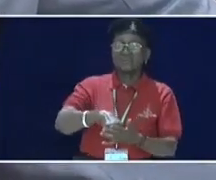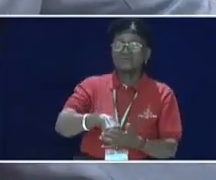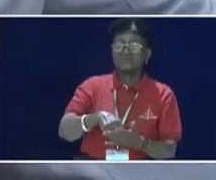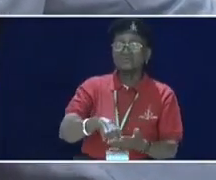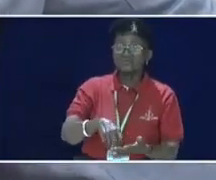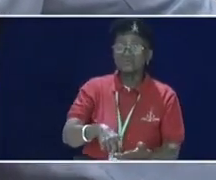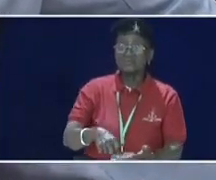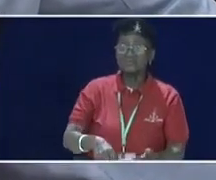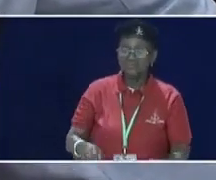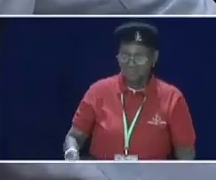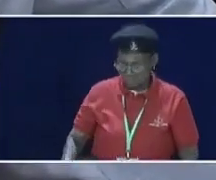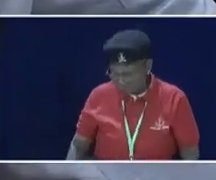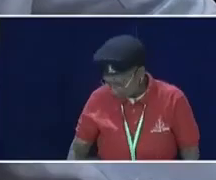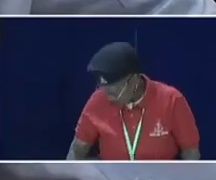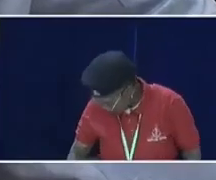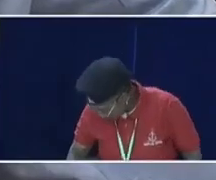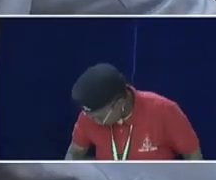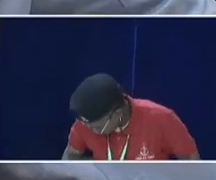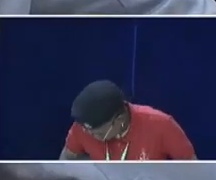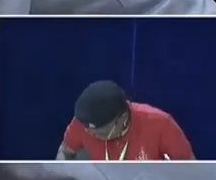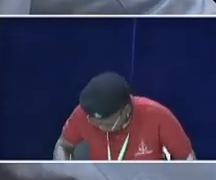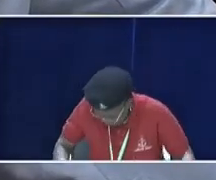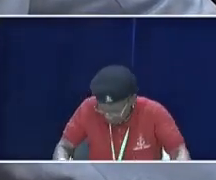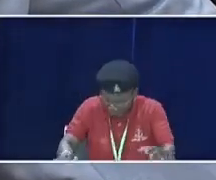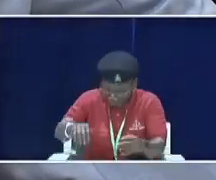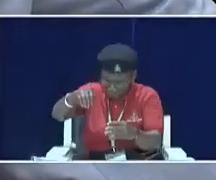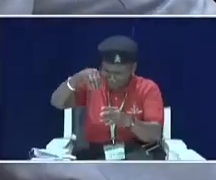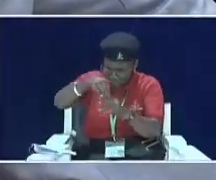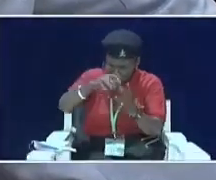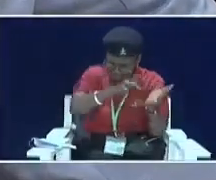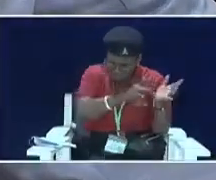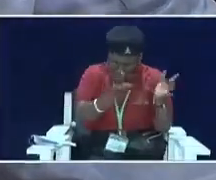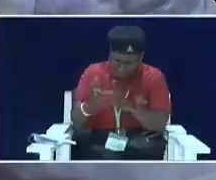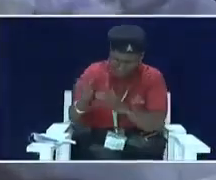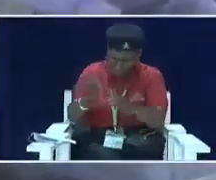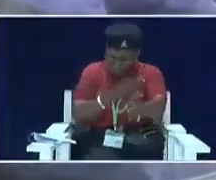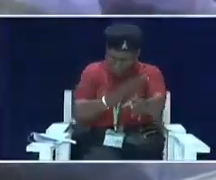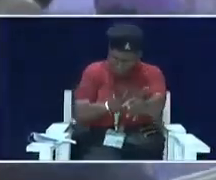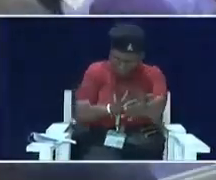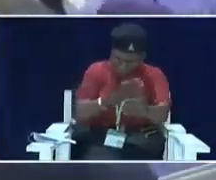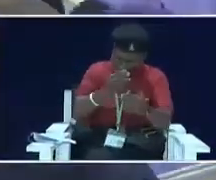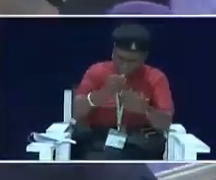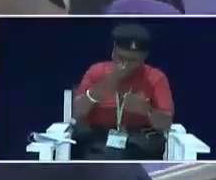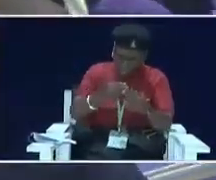In Jesus' mighty name, we have prayed.